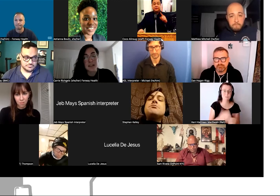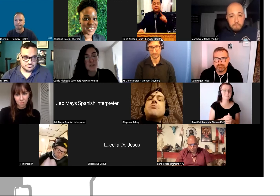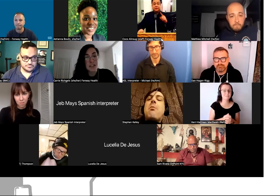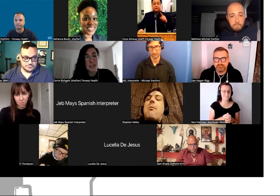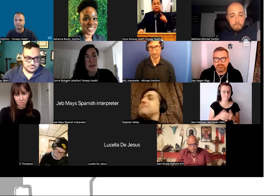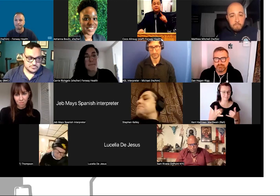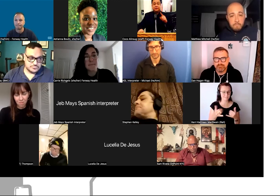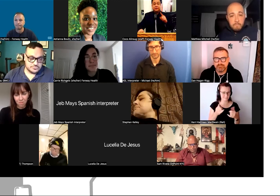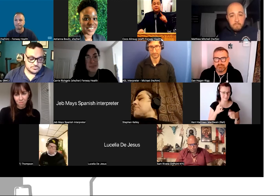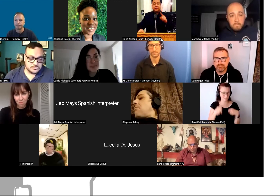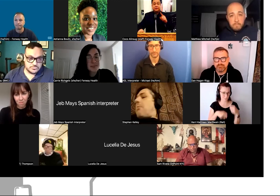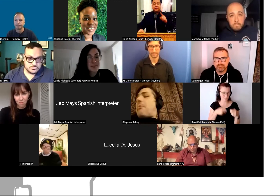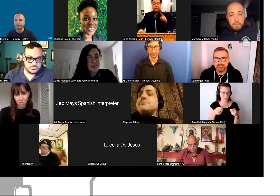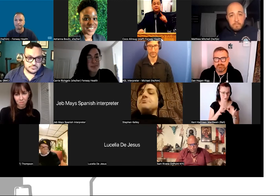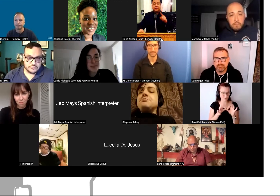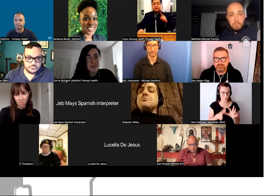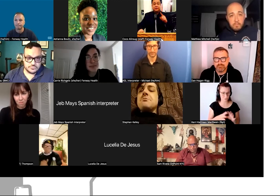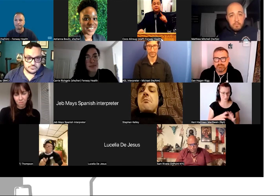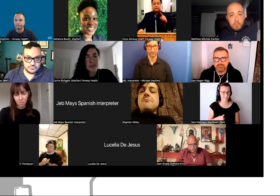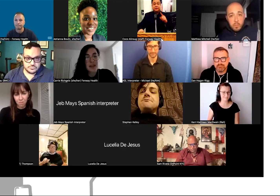Thank you, TJ.